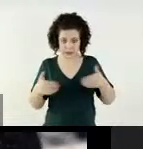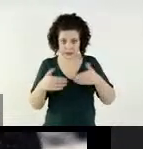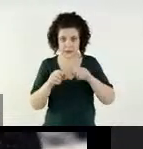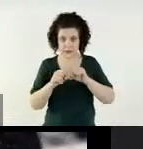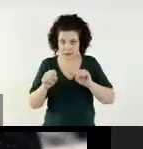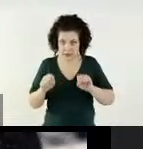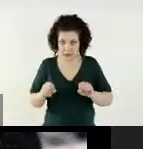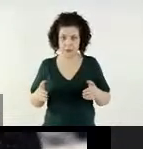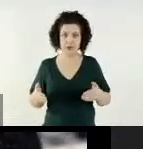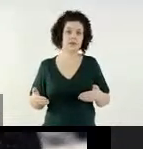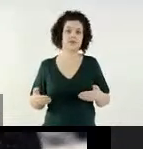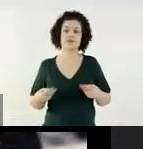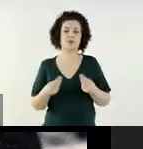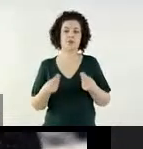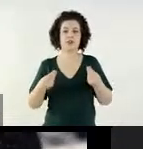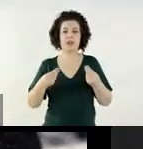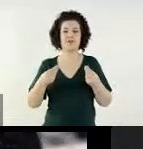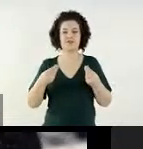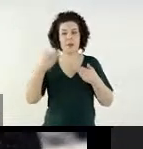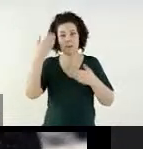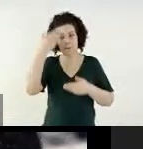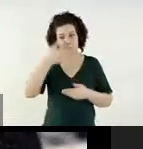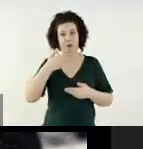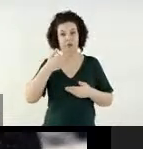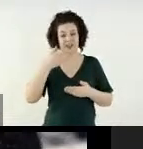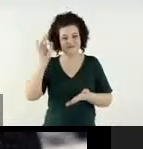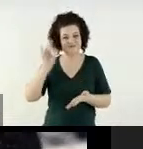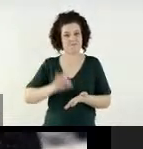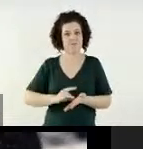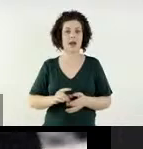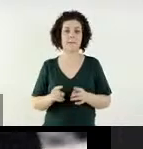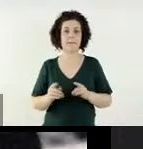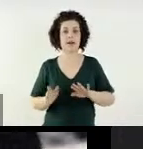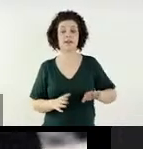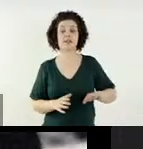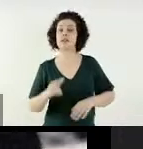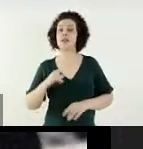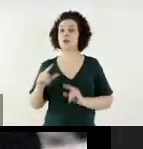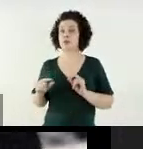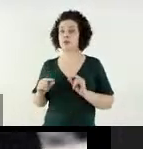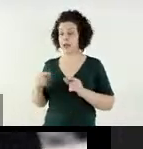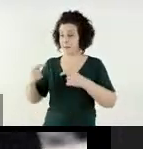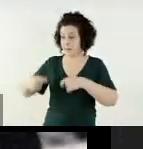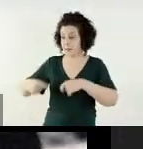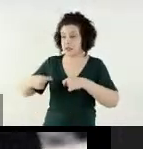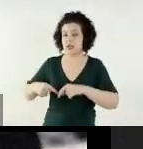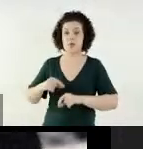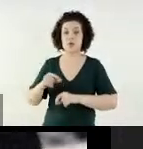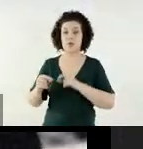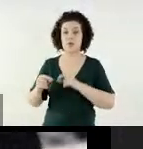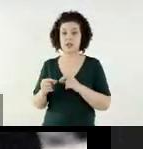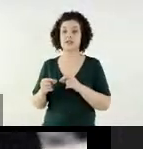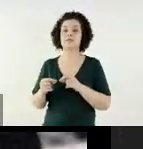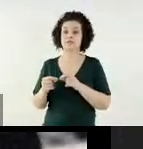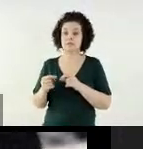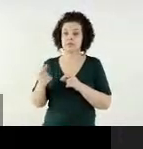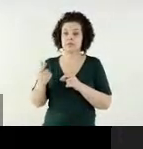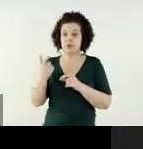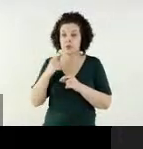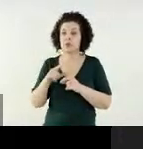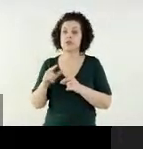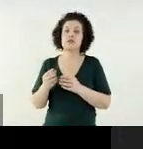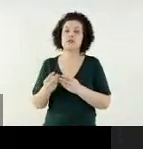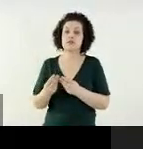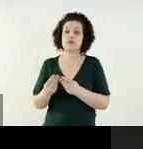quote. There was, in other words, a need to substantiate that which had been erased.